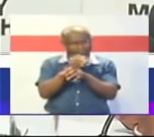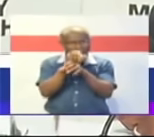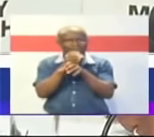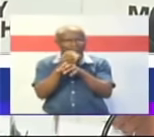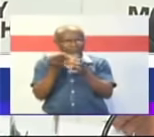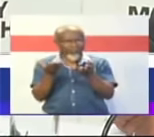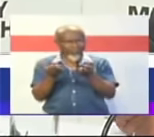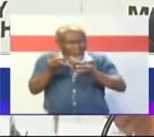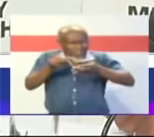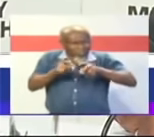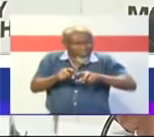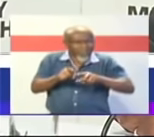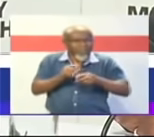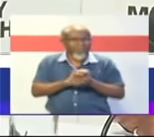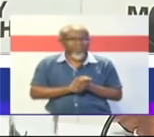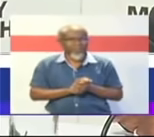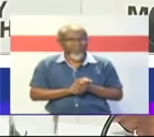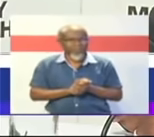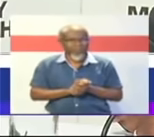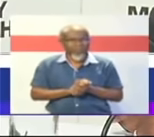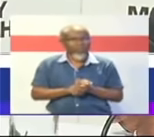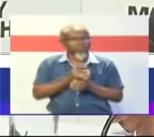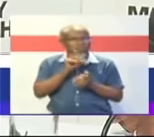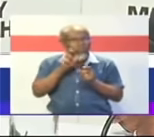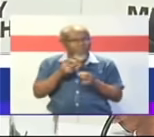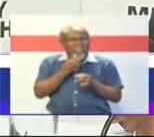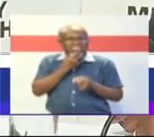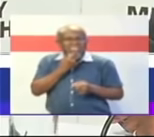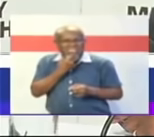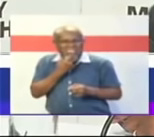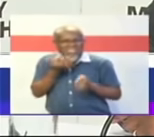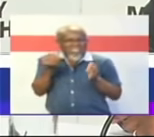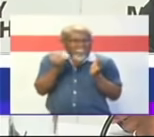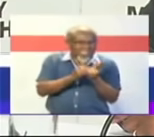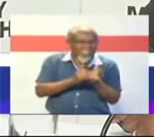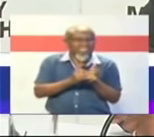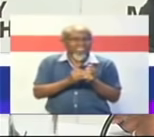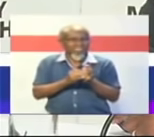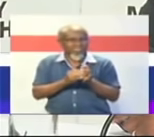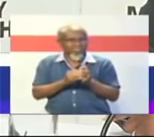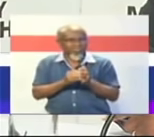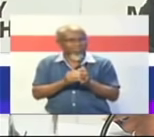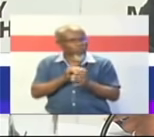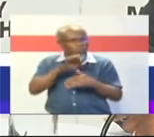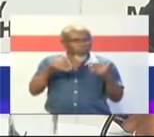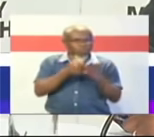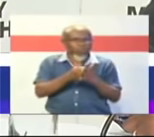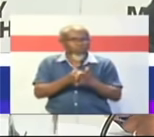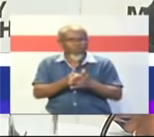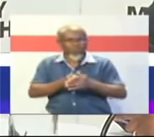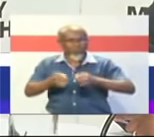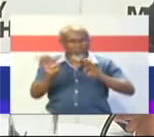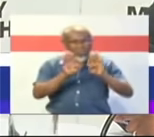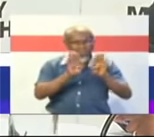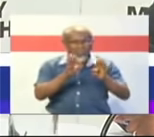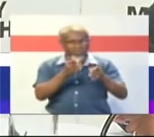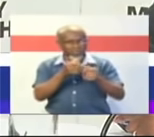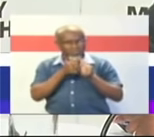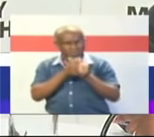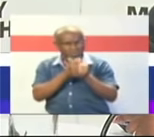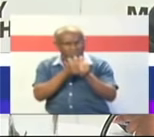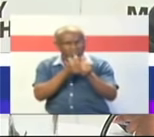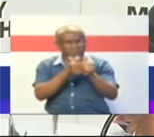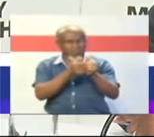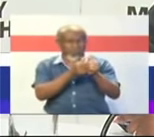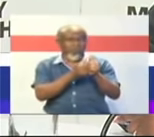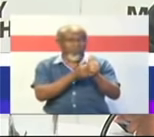of all, what we're trying to emphasize is that all of the actions that we are continuing to encourage are the